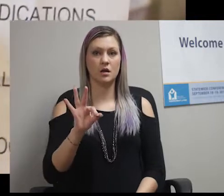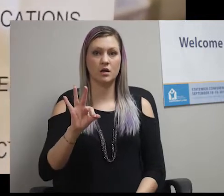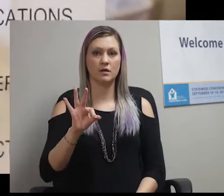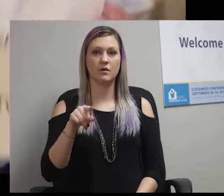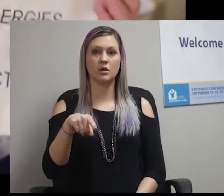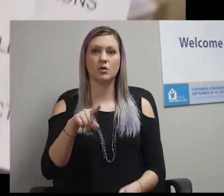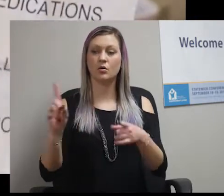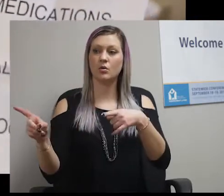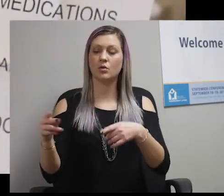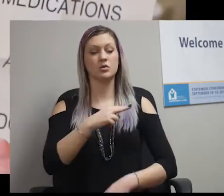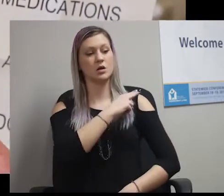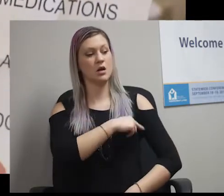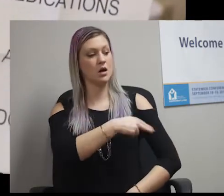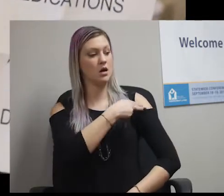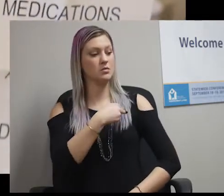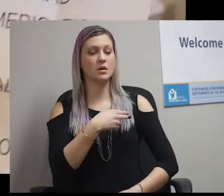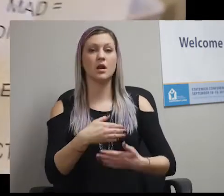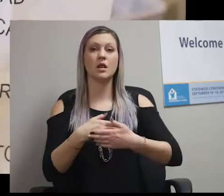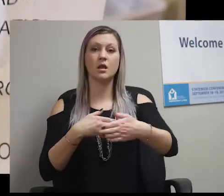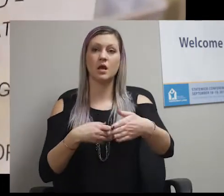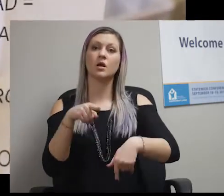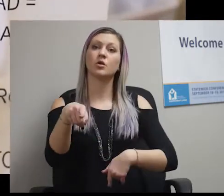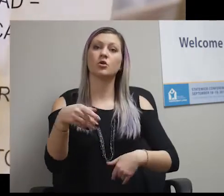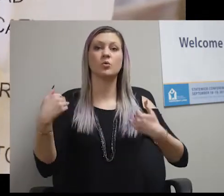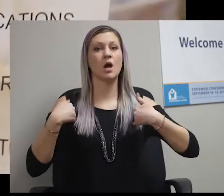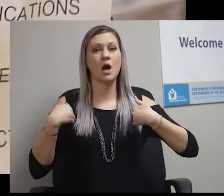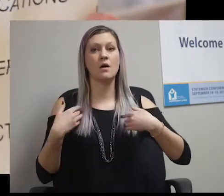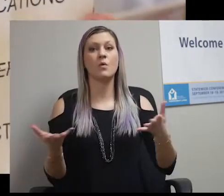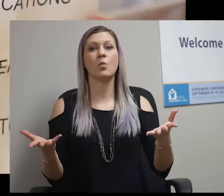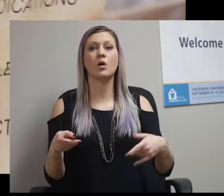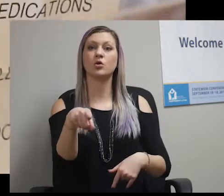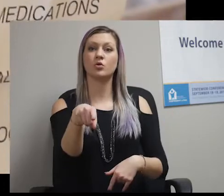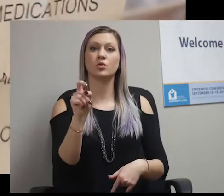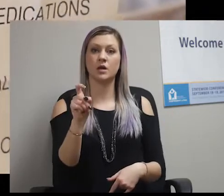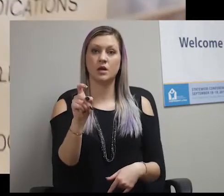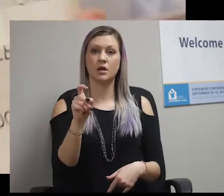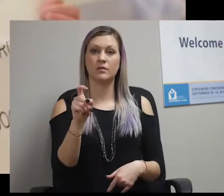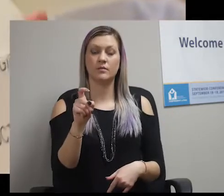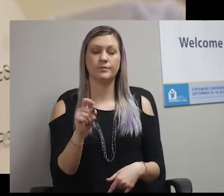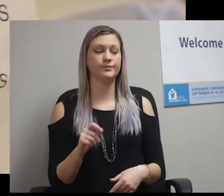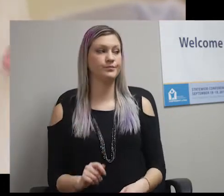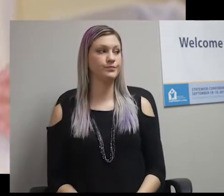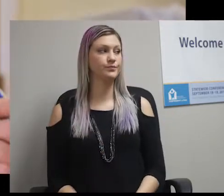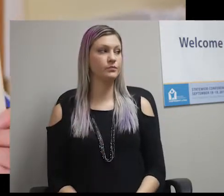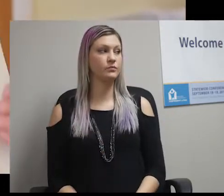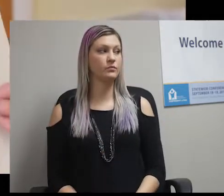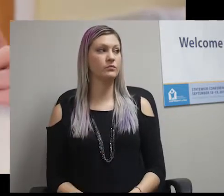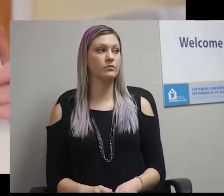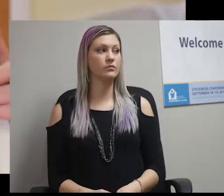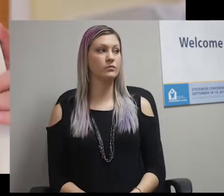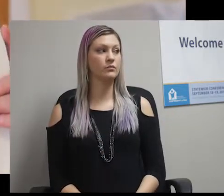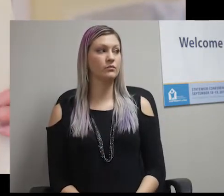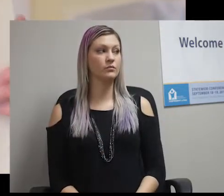emergency happens, this is right in your bag and you've got it handy, so if 911 has to be called, when you go to the hospital, this